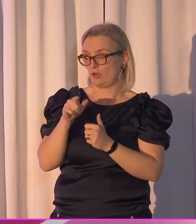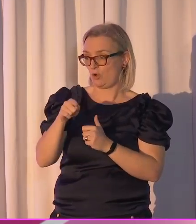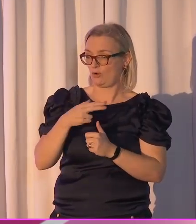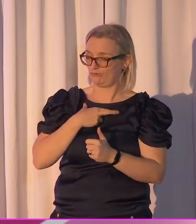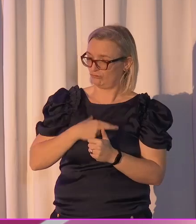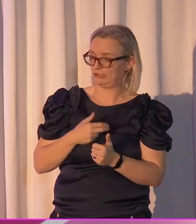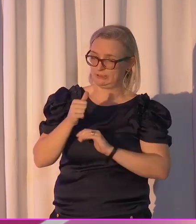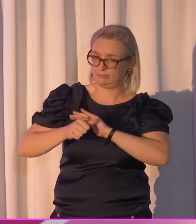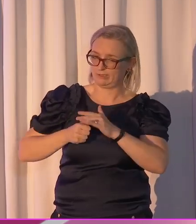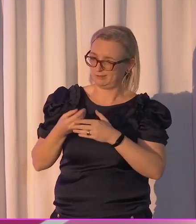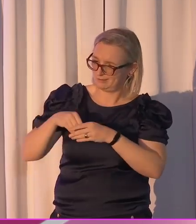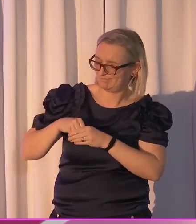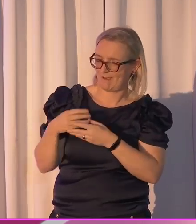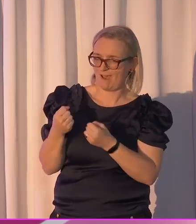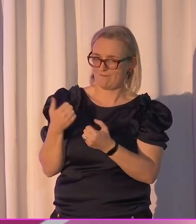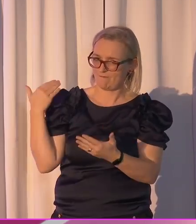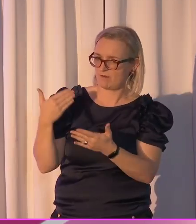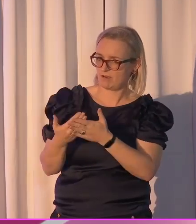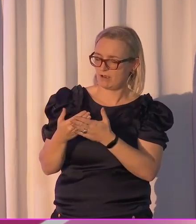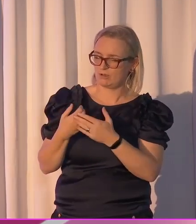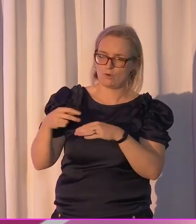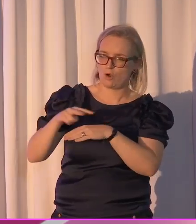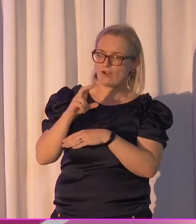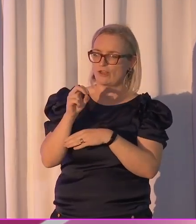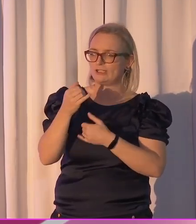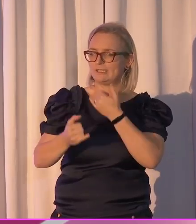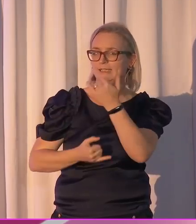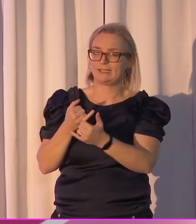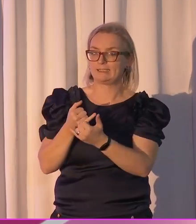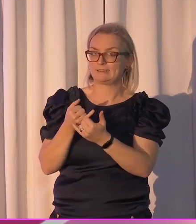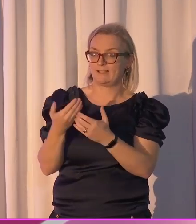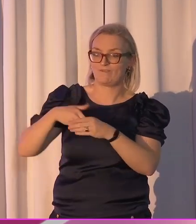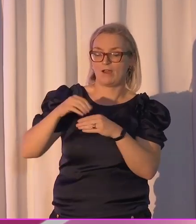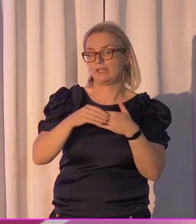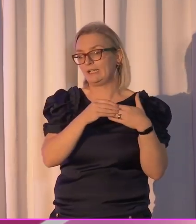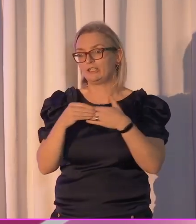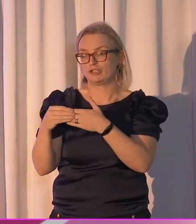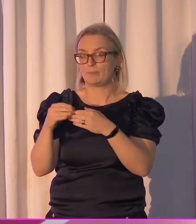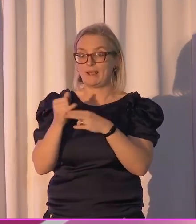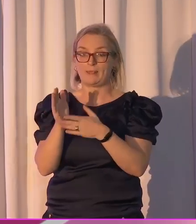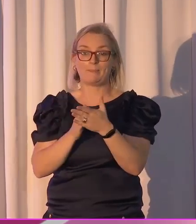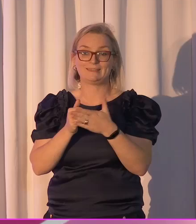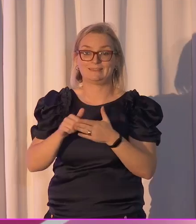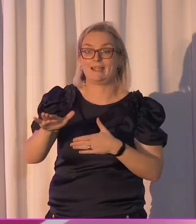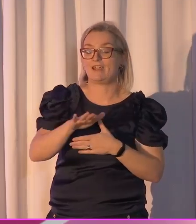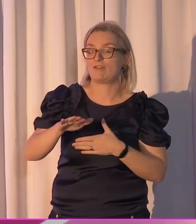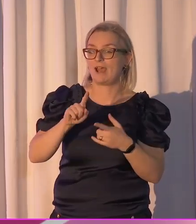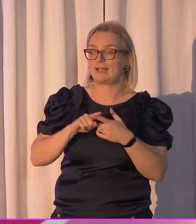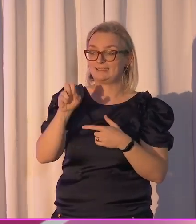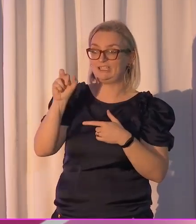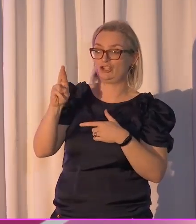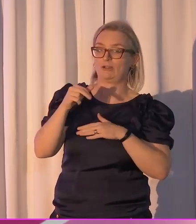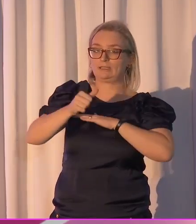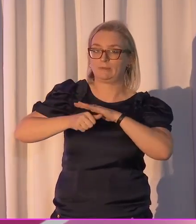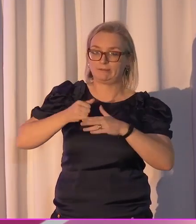of experience to this position, including over 30 years of extensive leadership experience in the business sector and senior